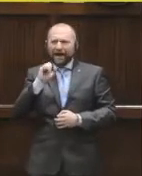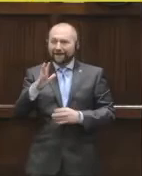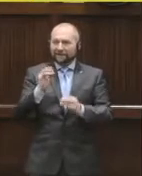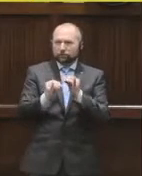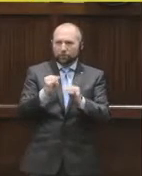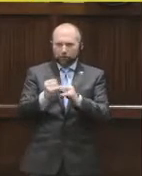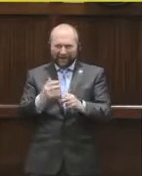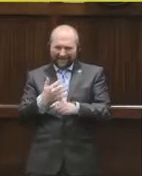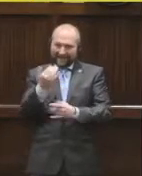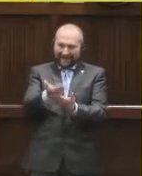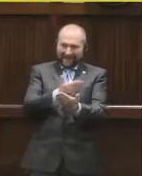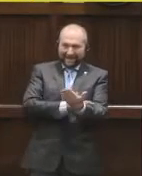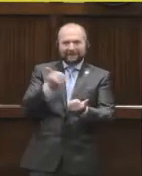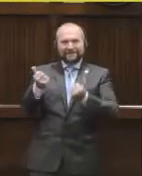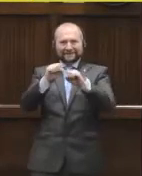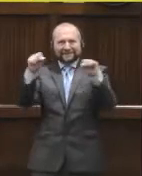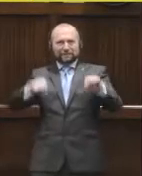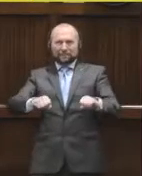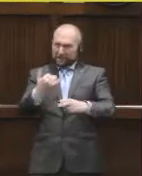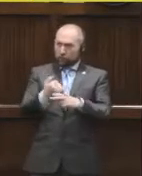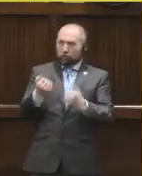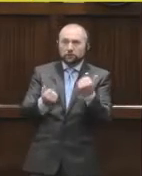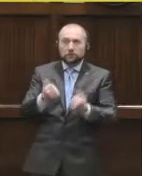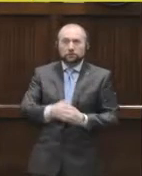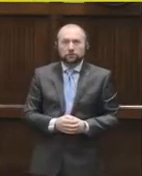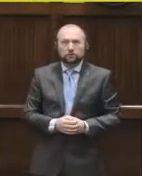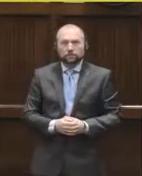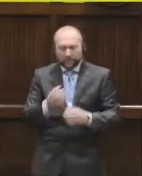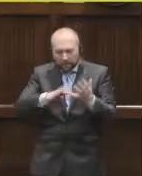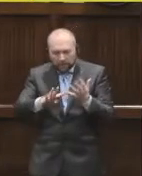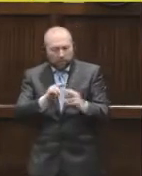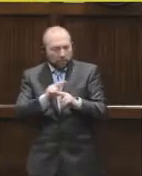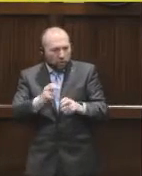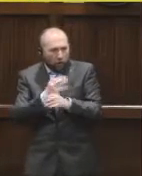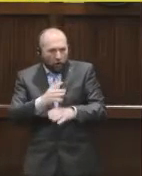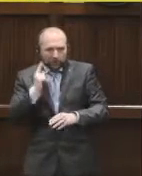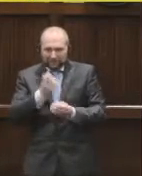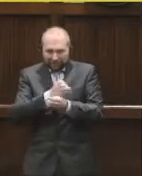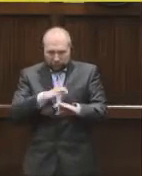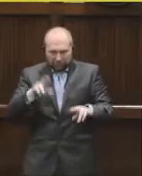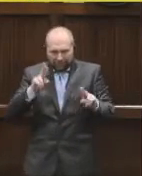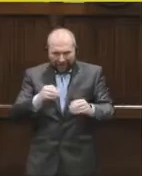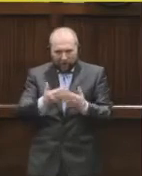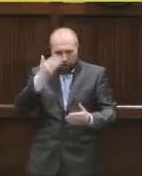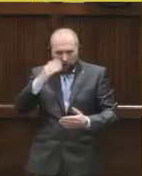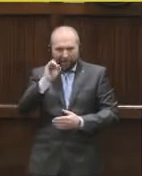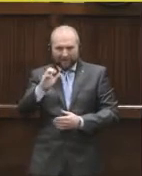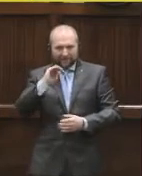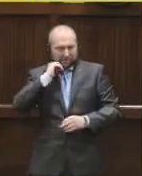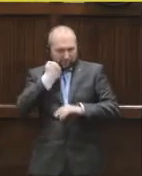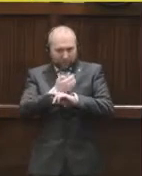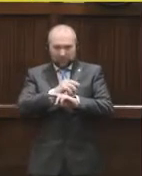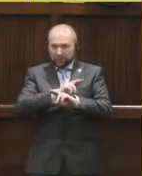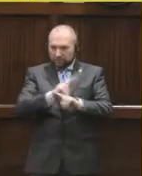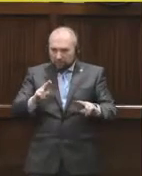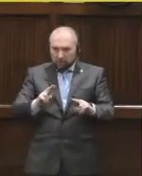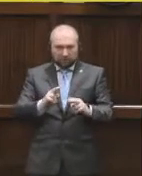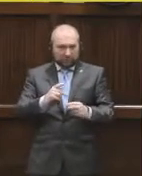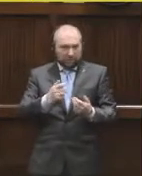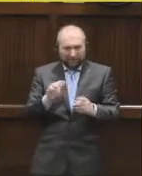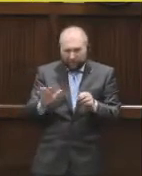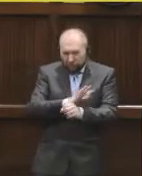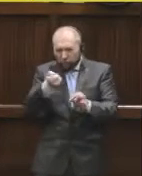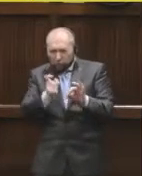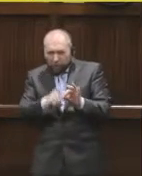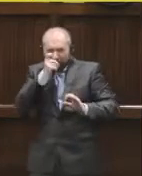fully learn Irish Sign Language, and not all teachers are fluent or even qualified in ISL. 10, there is no access for deaf